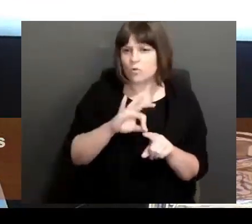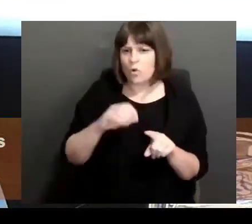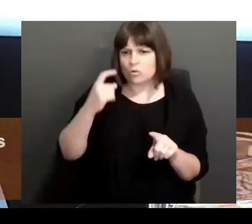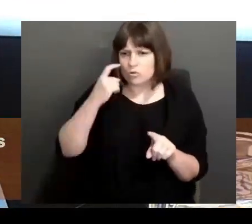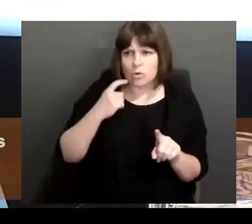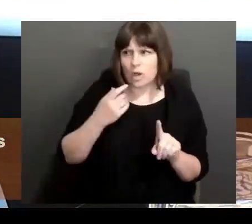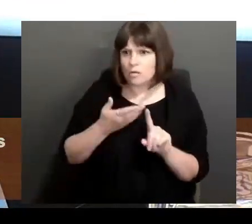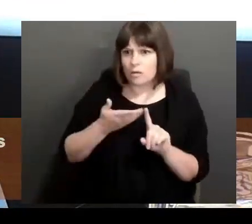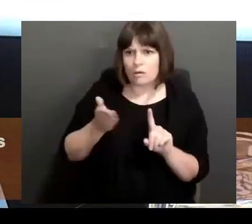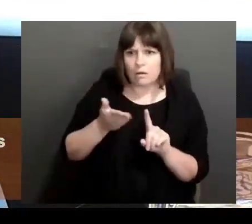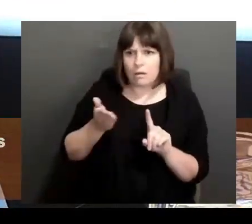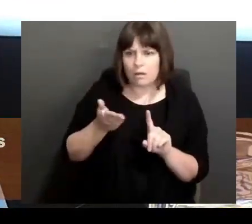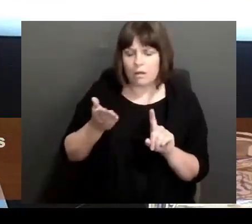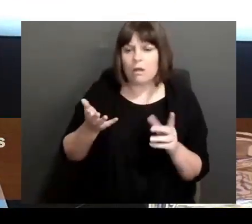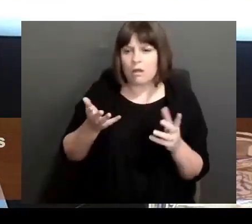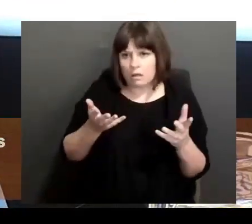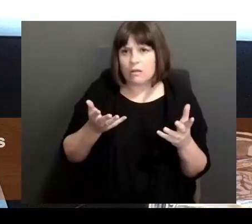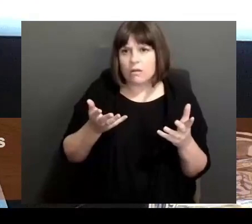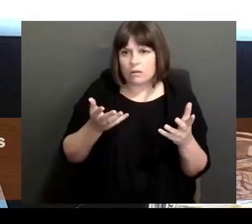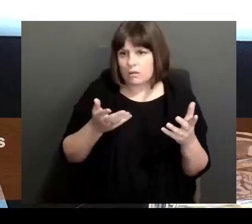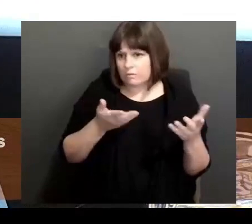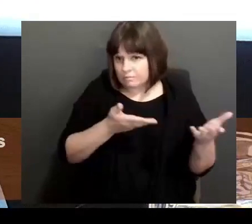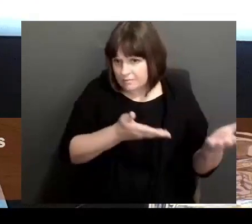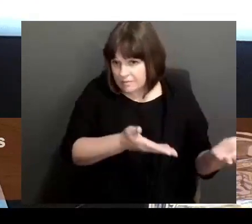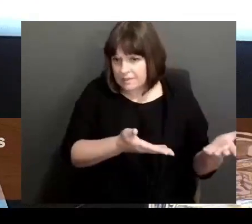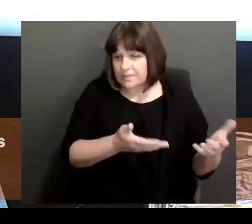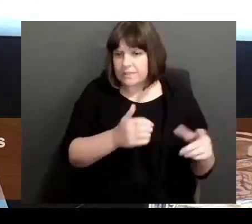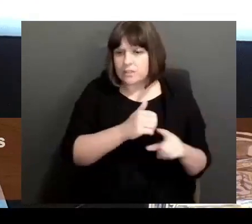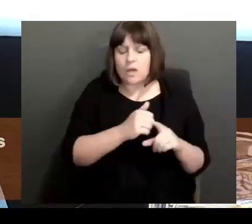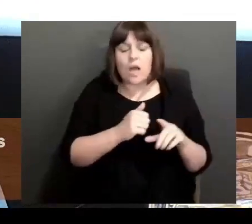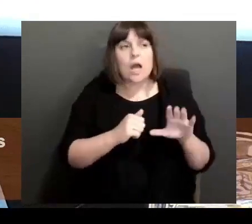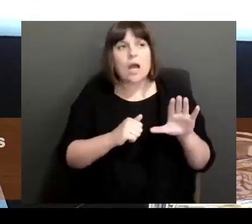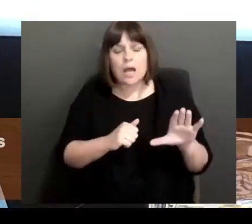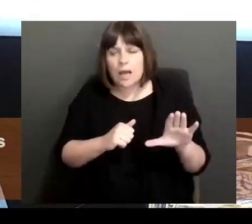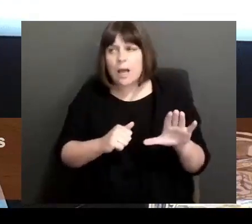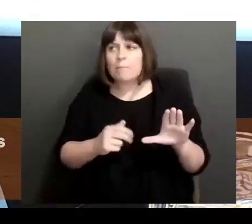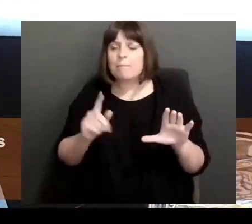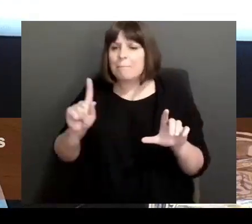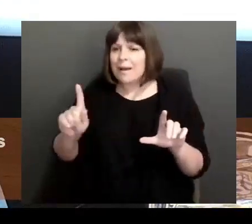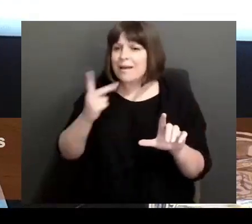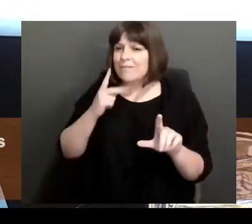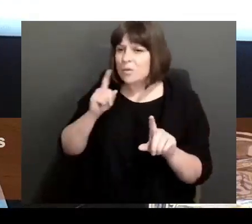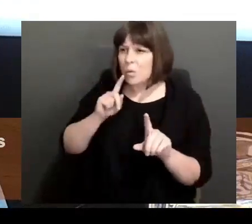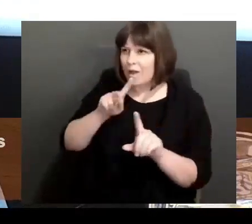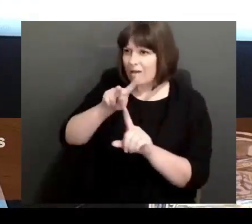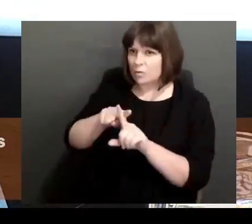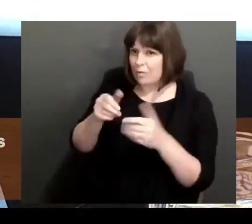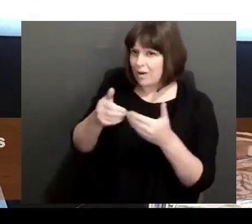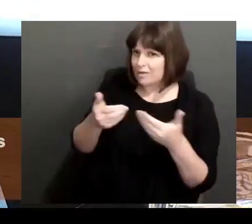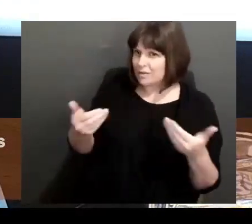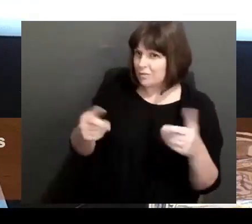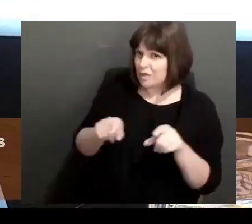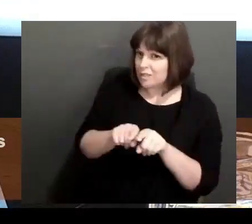the veracity and the validity of. Well, even if it is water, then they have to apply for that separately as well.